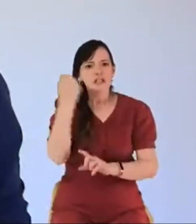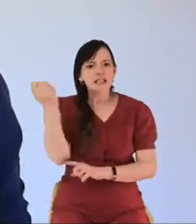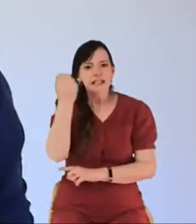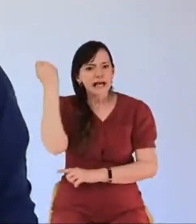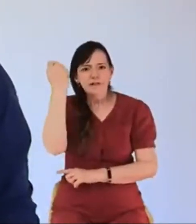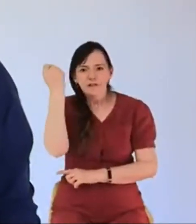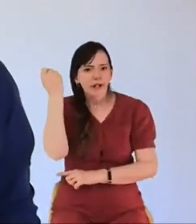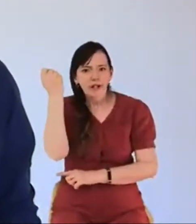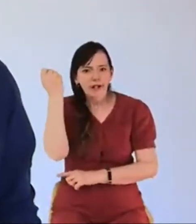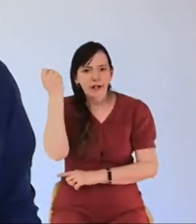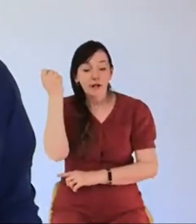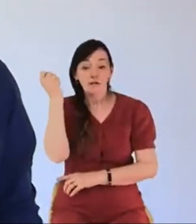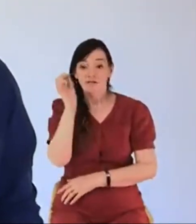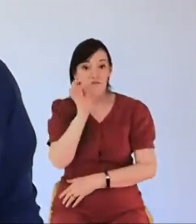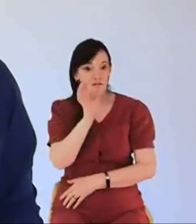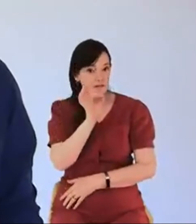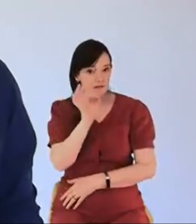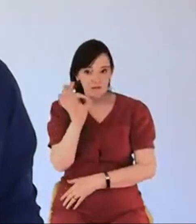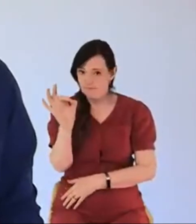nothing